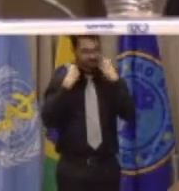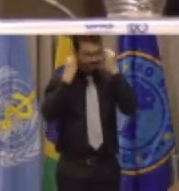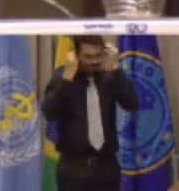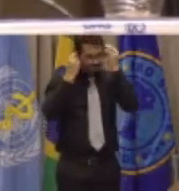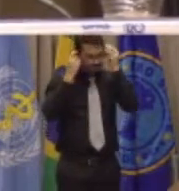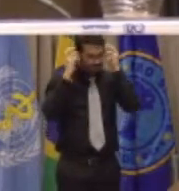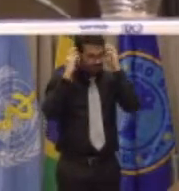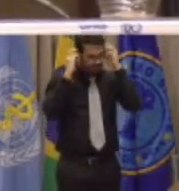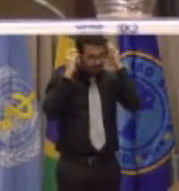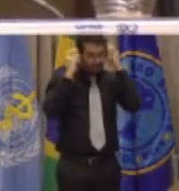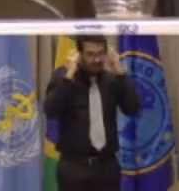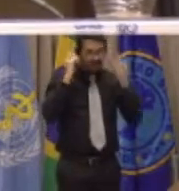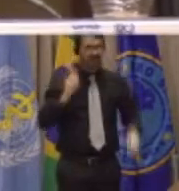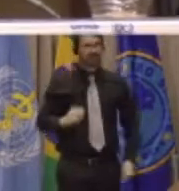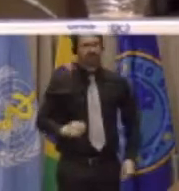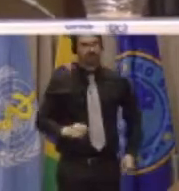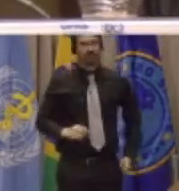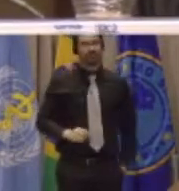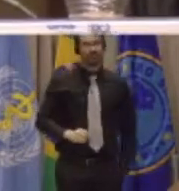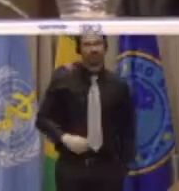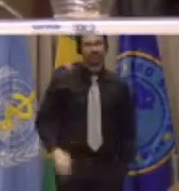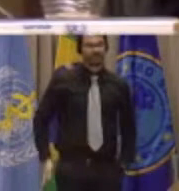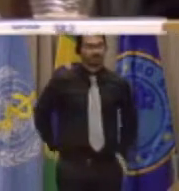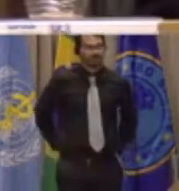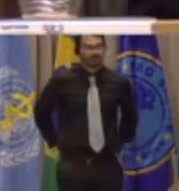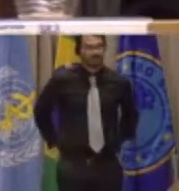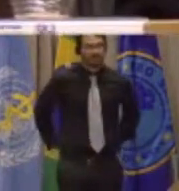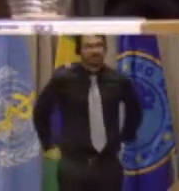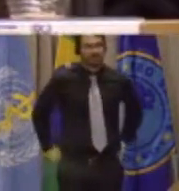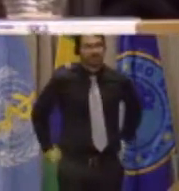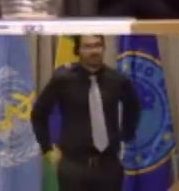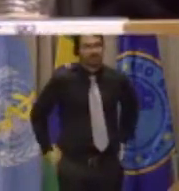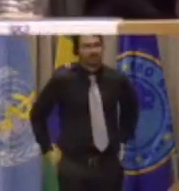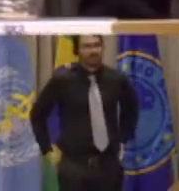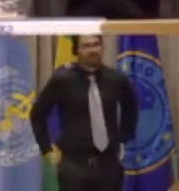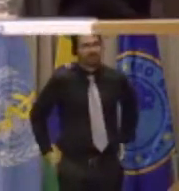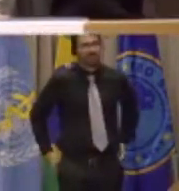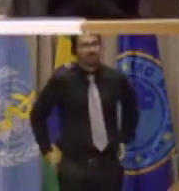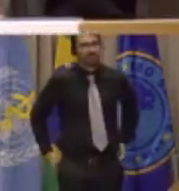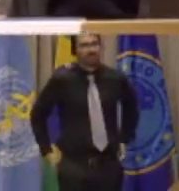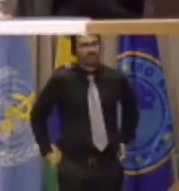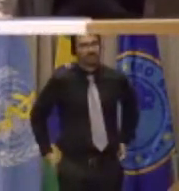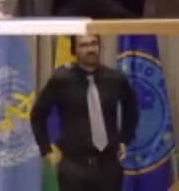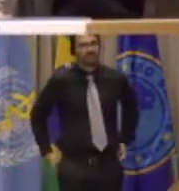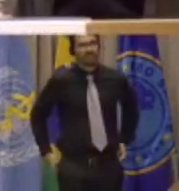We're going to have a very brief presentation with discussion now.